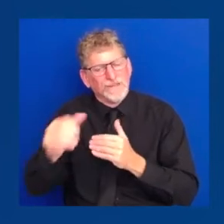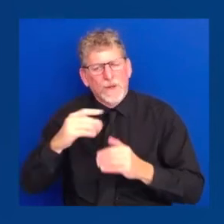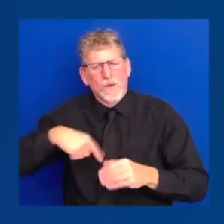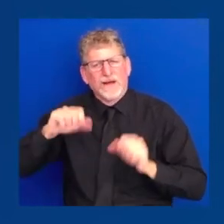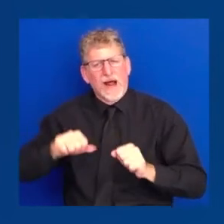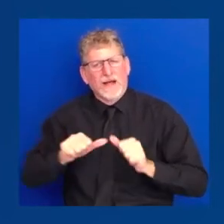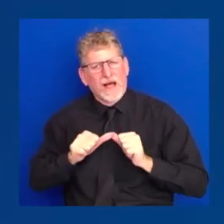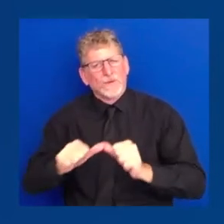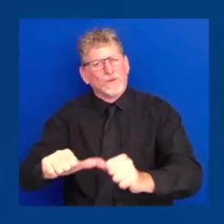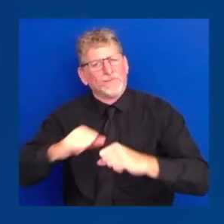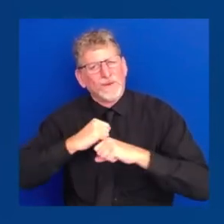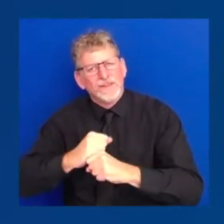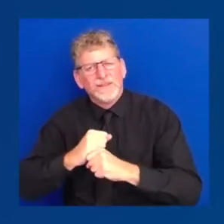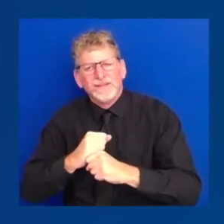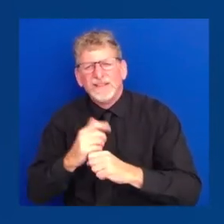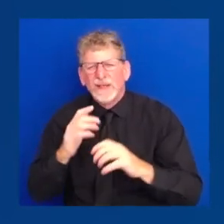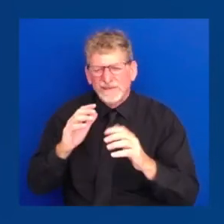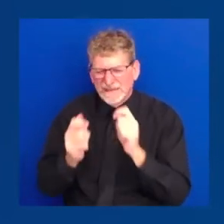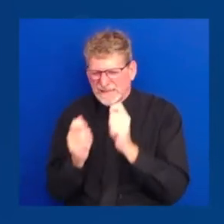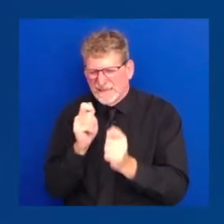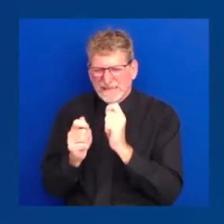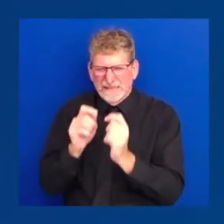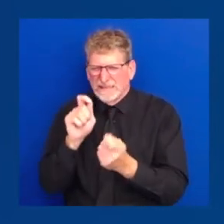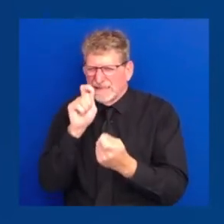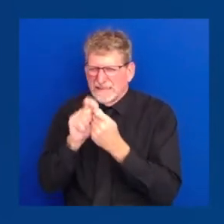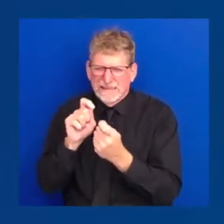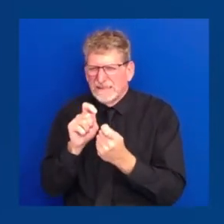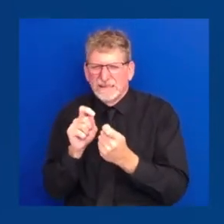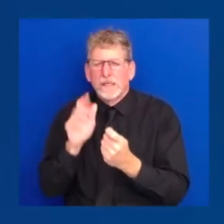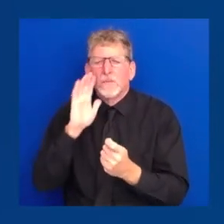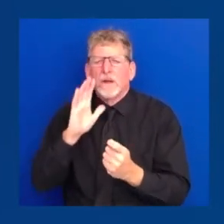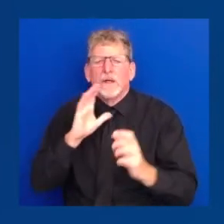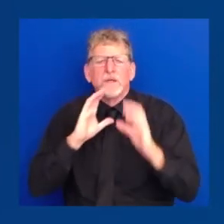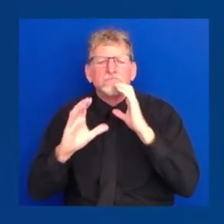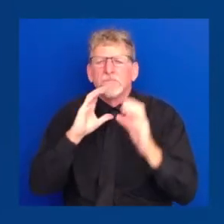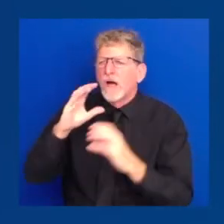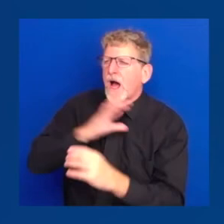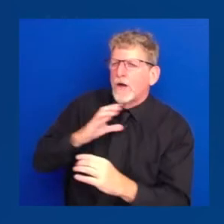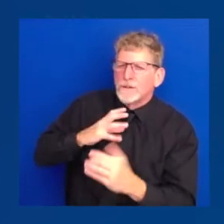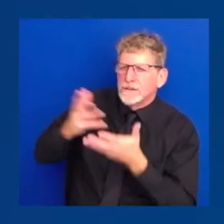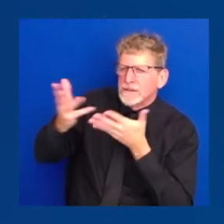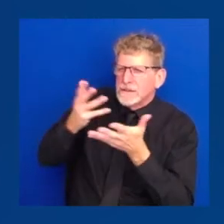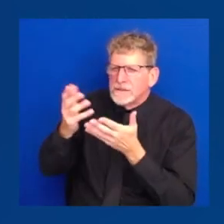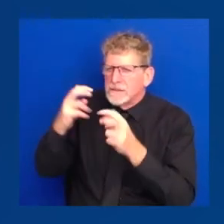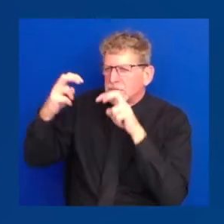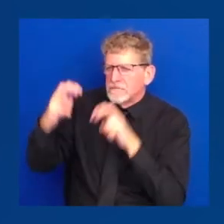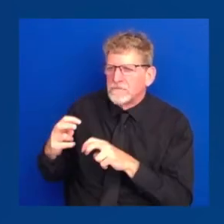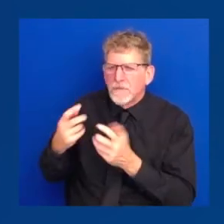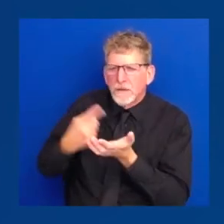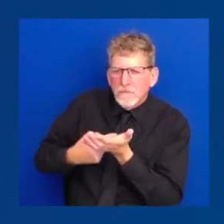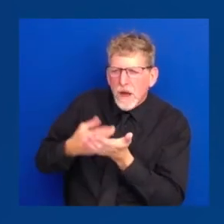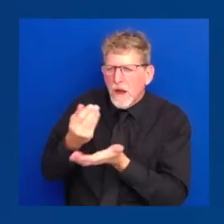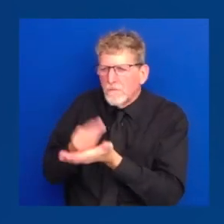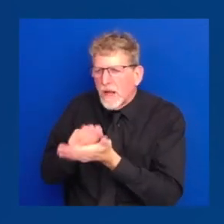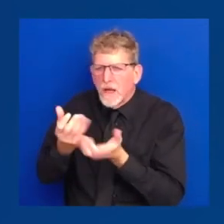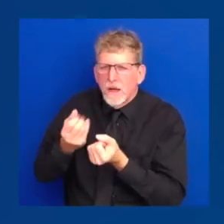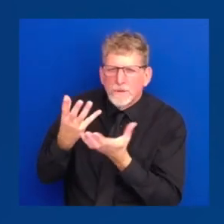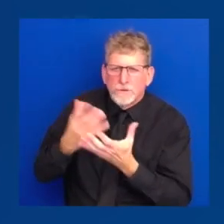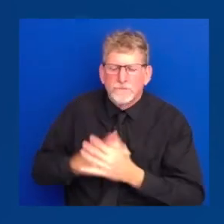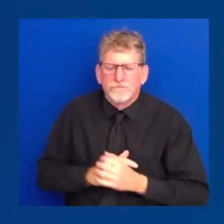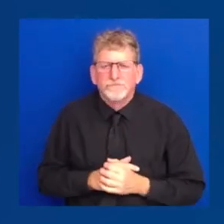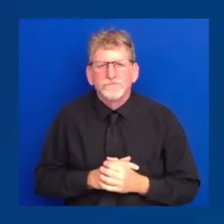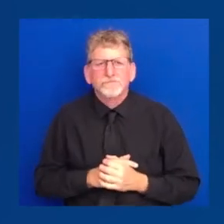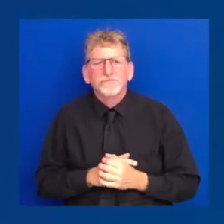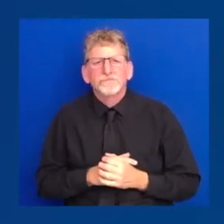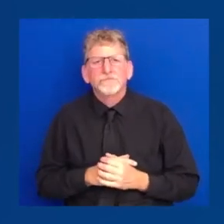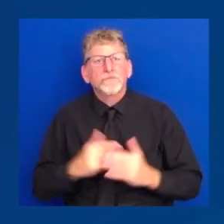communicate that with Congress and look forward to working closely with Congress going forward. Next question, please. Go to Tamara Keith